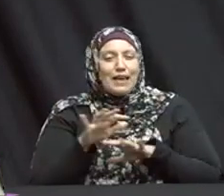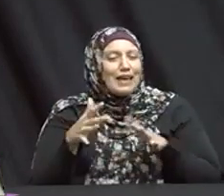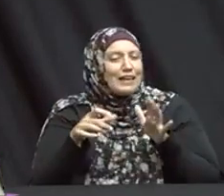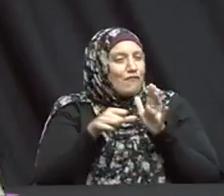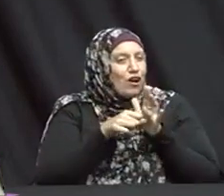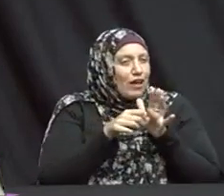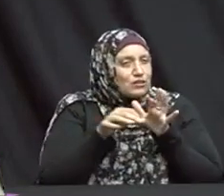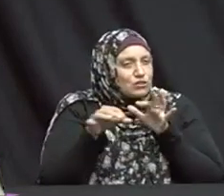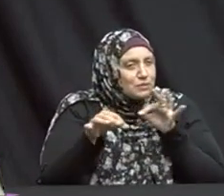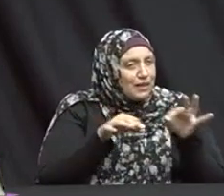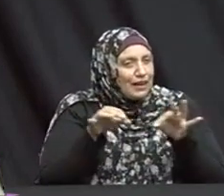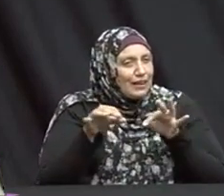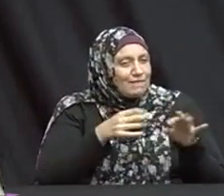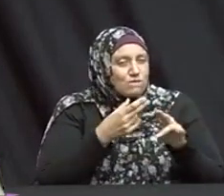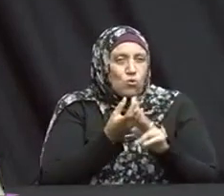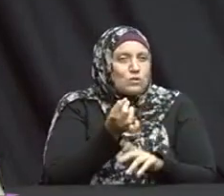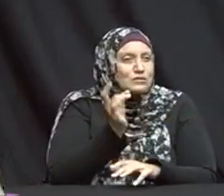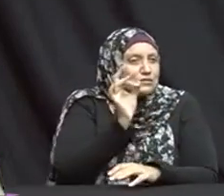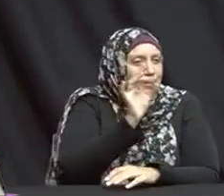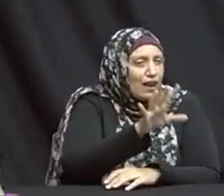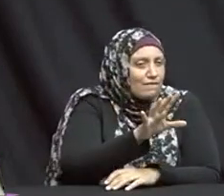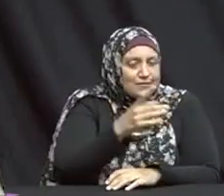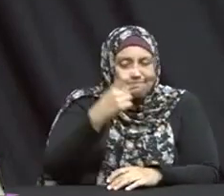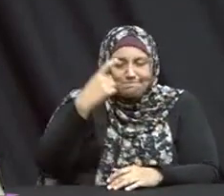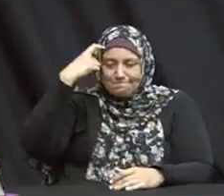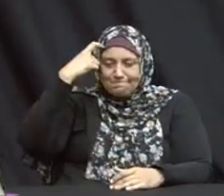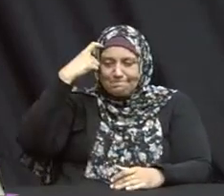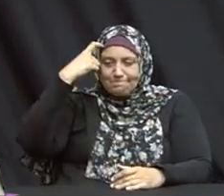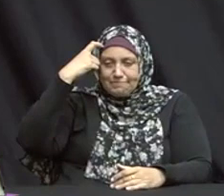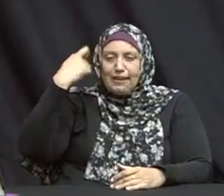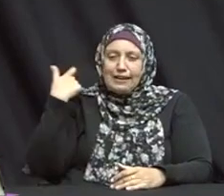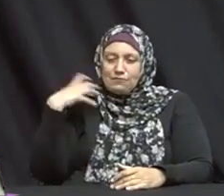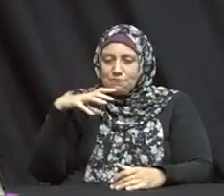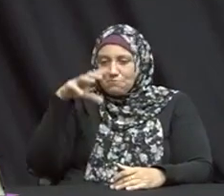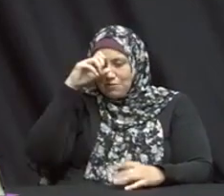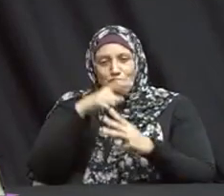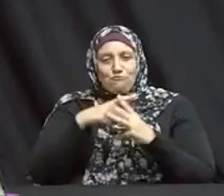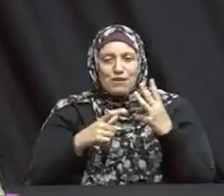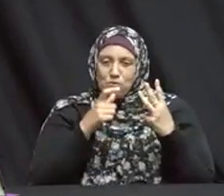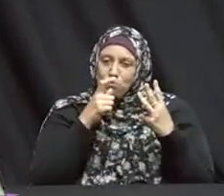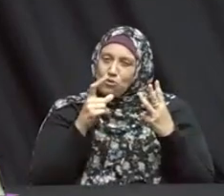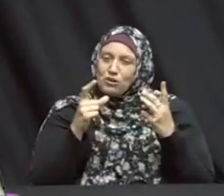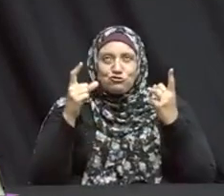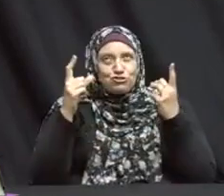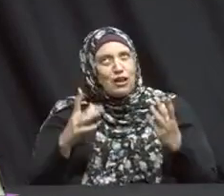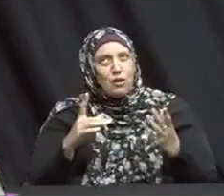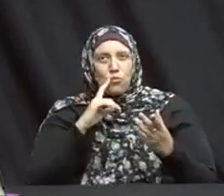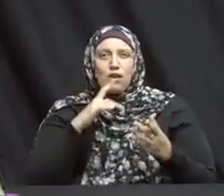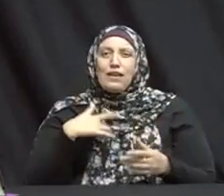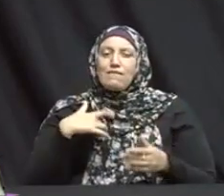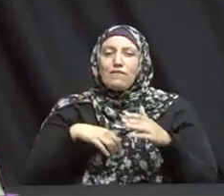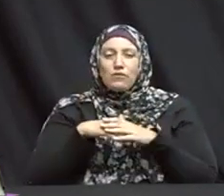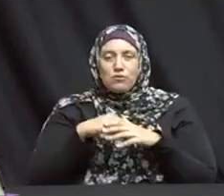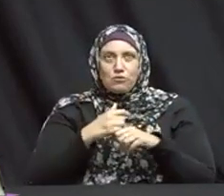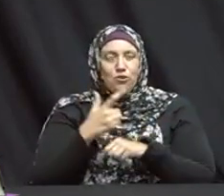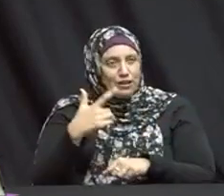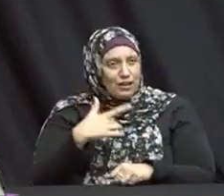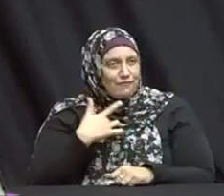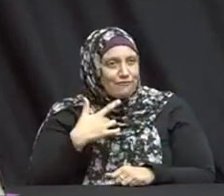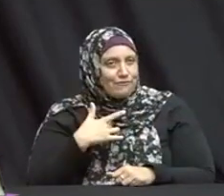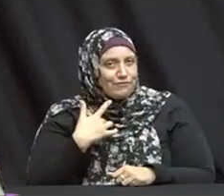plan for yourself, if you are conscious of these three words, inshallah, we live more of a godly lifestyle. Imam Sadiq